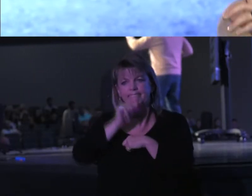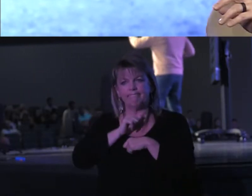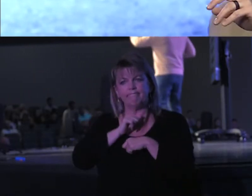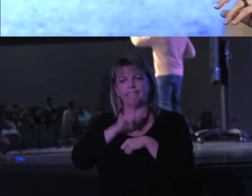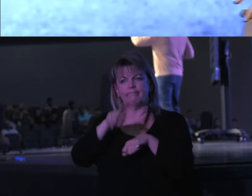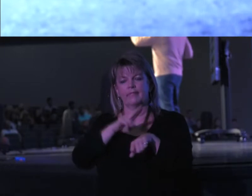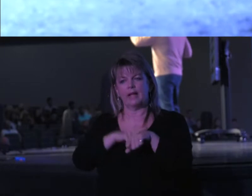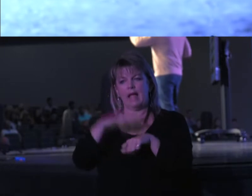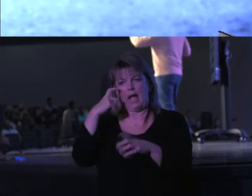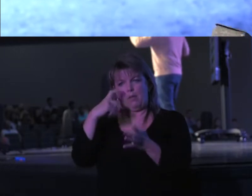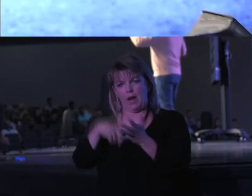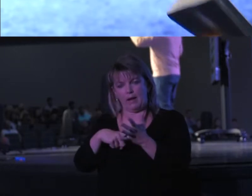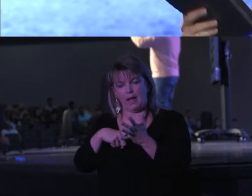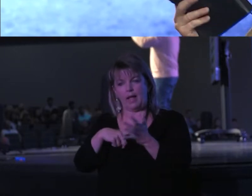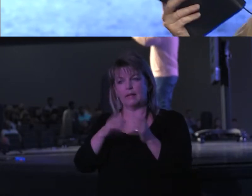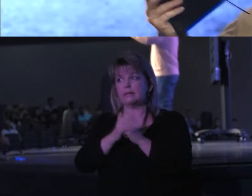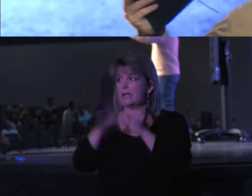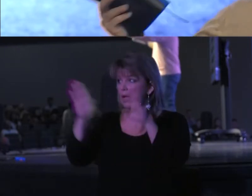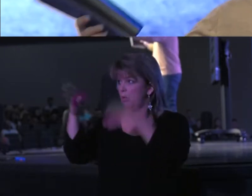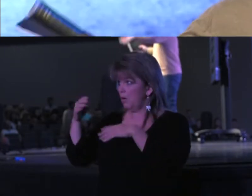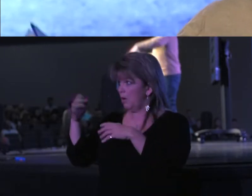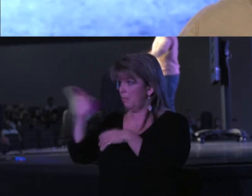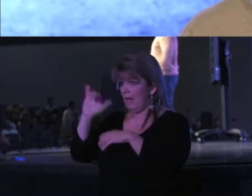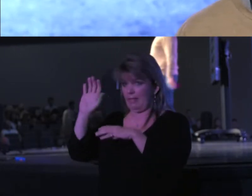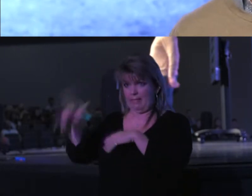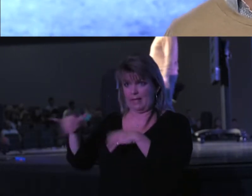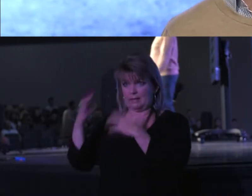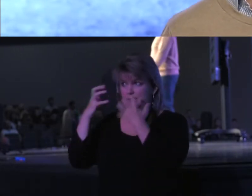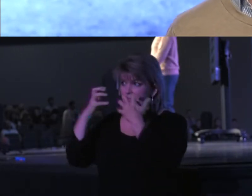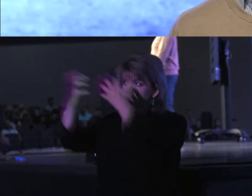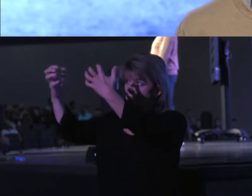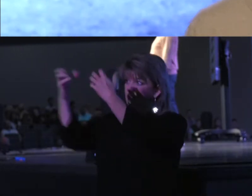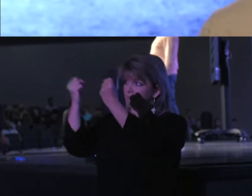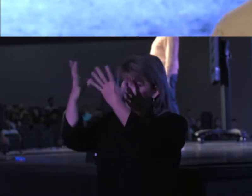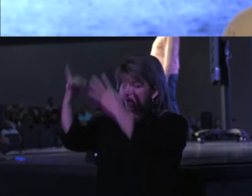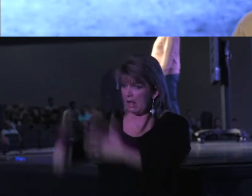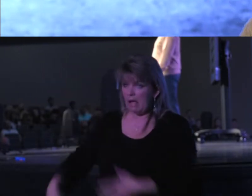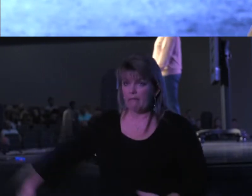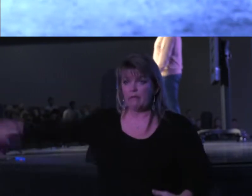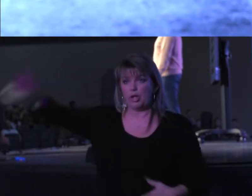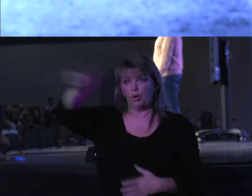I recognize that in a room like this, there are many of you